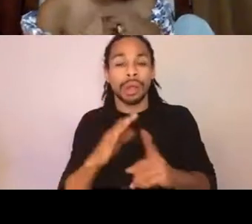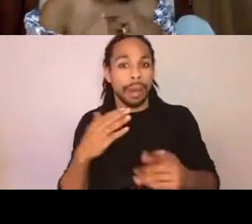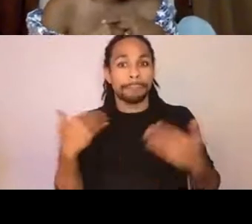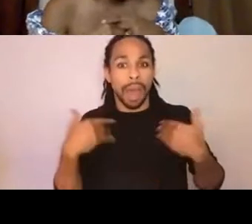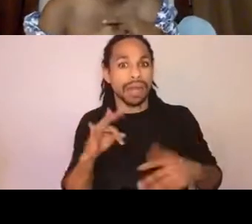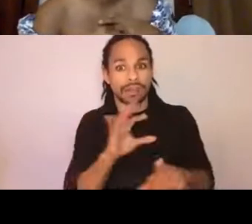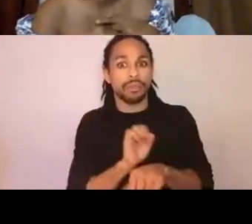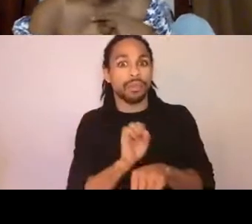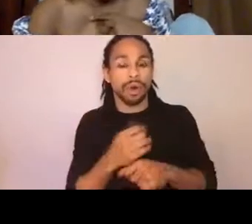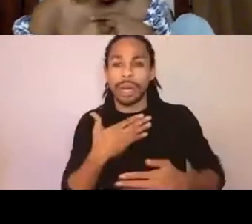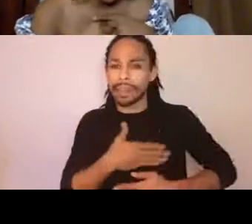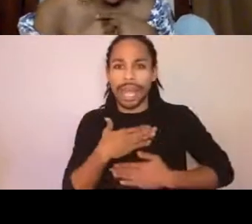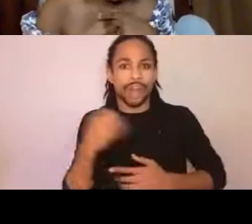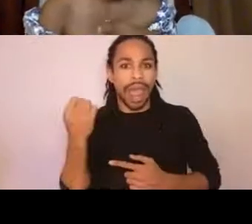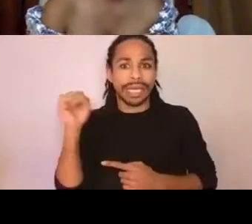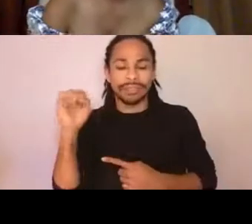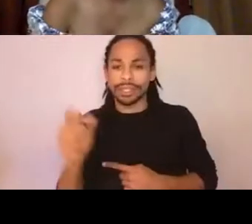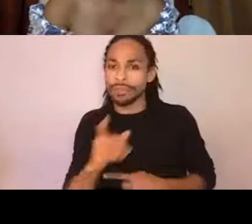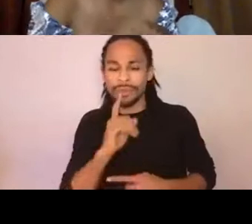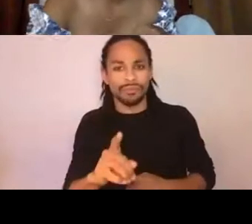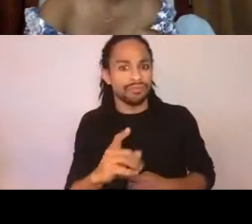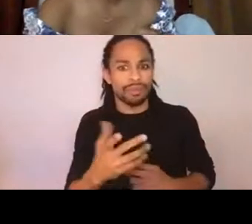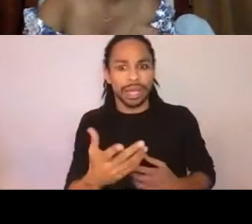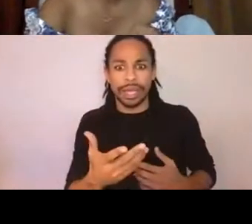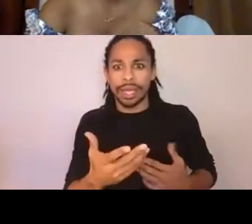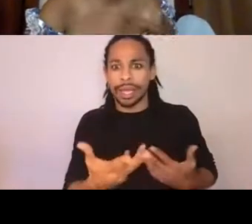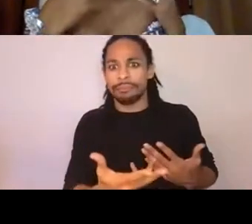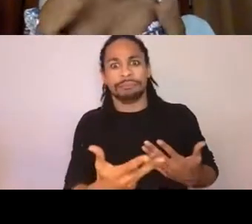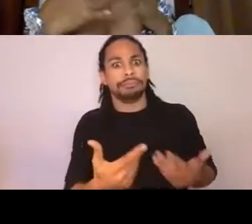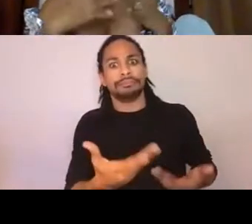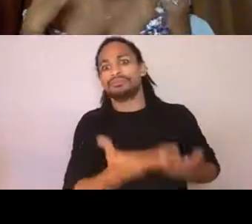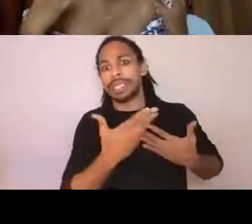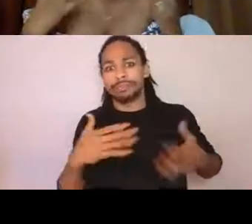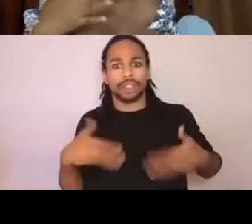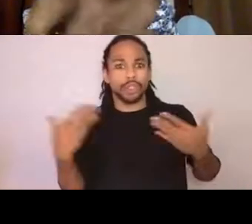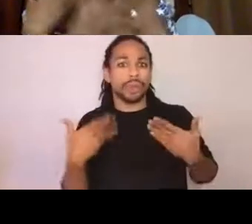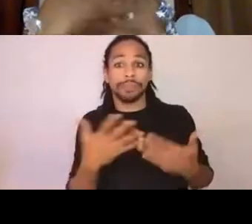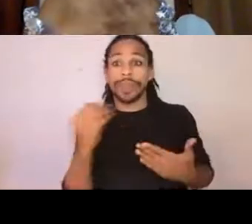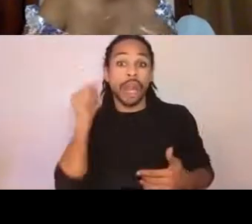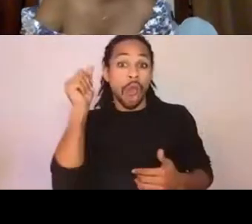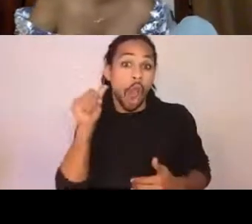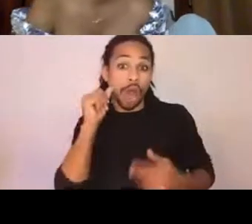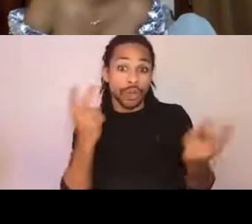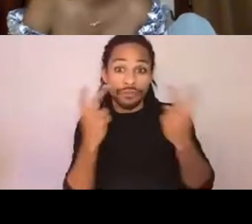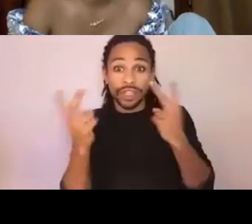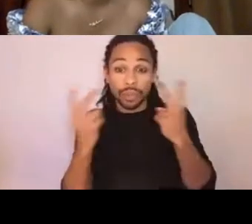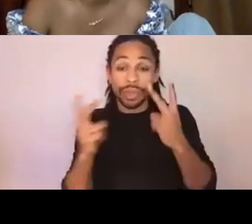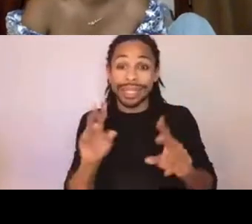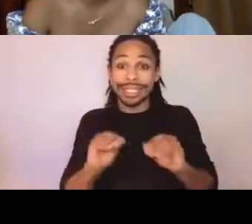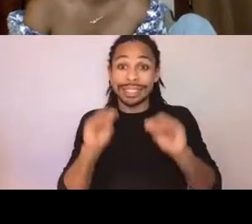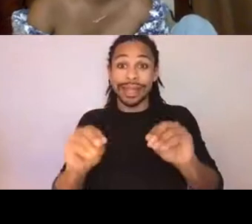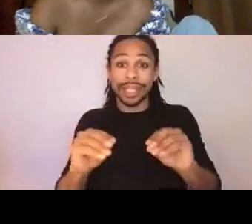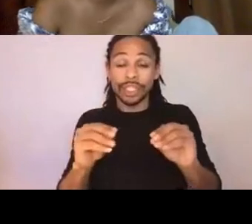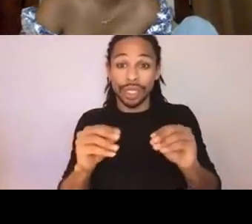that brings me such deep joy. And then there's an audio visual installation piece by Arthur